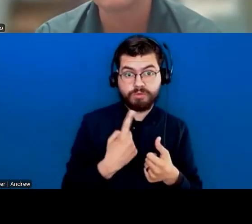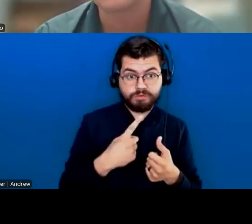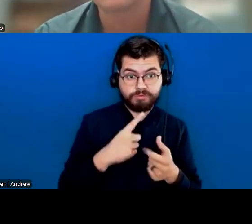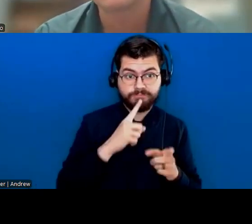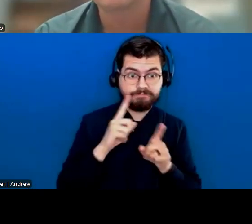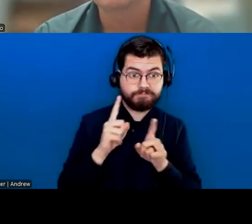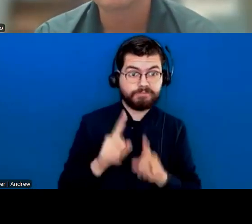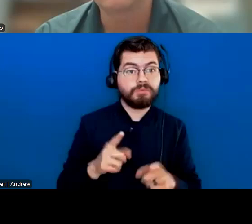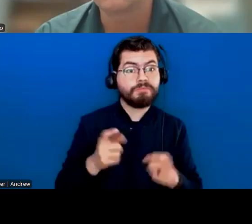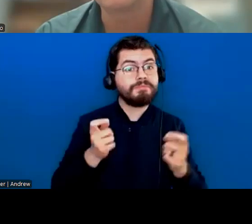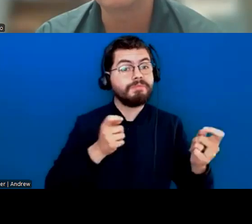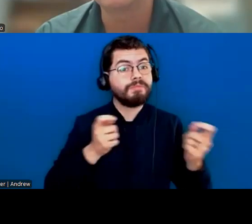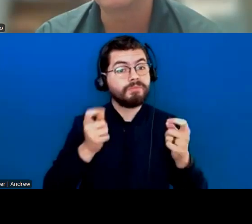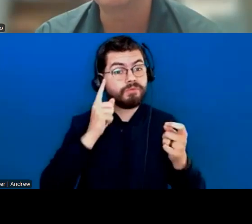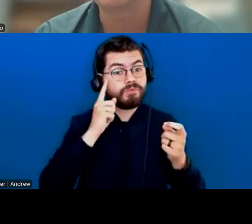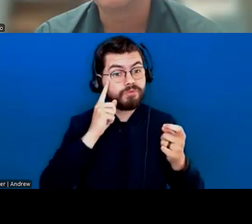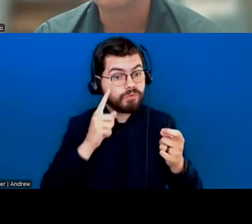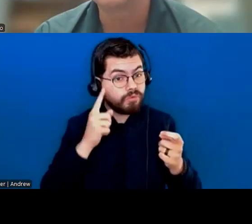function.